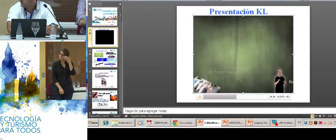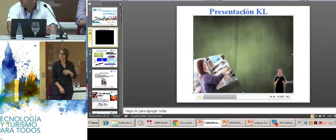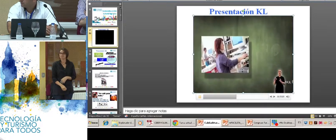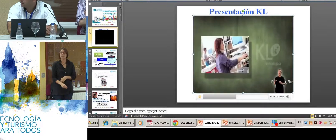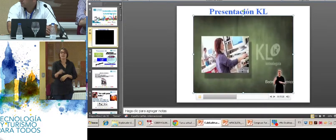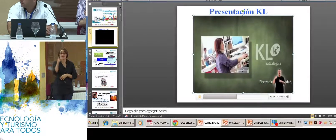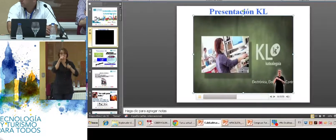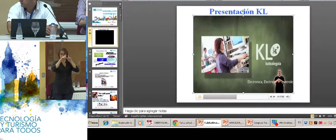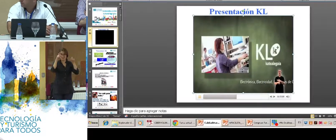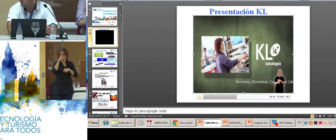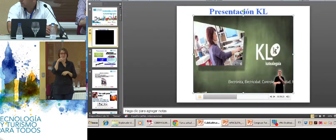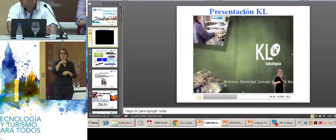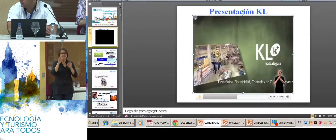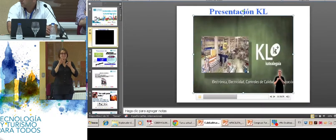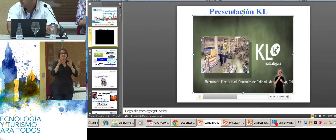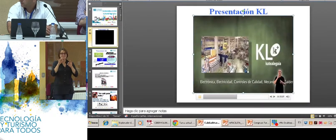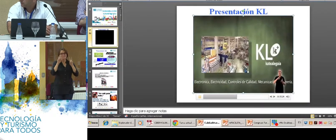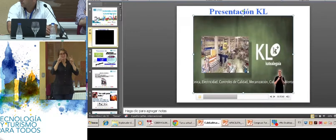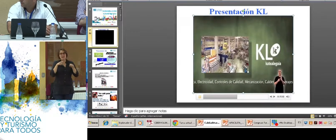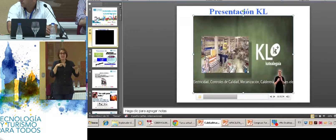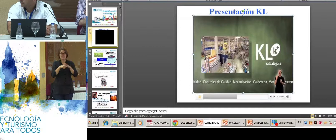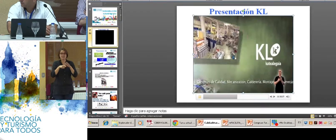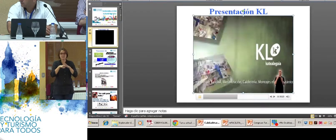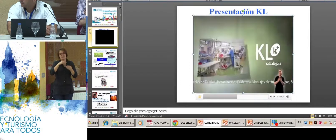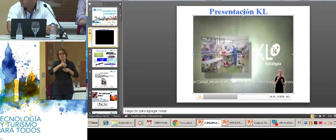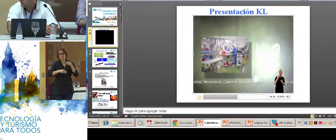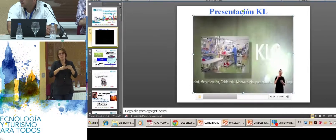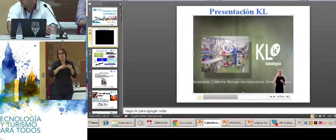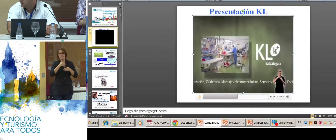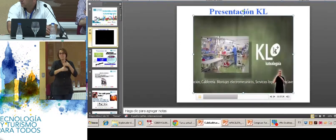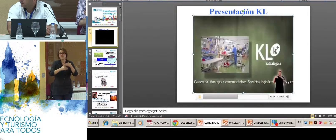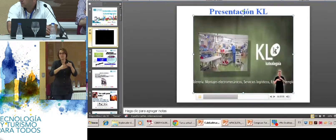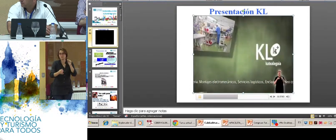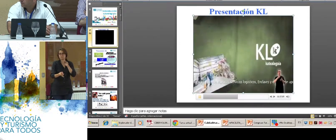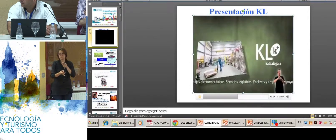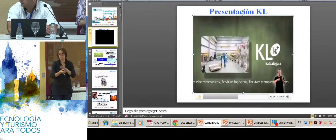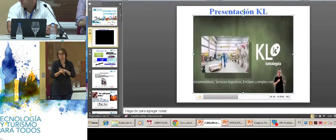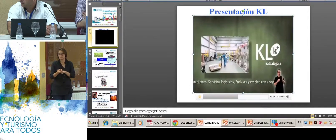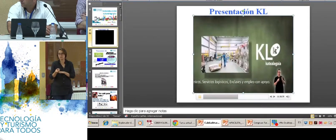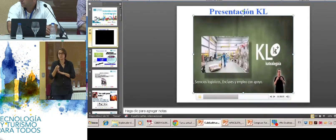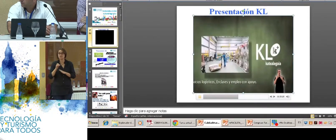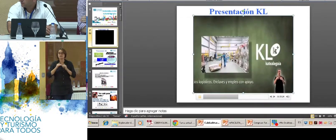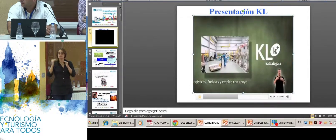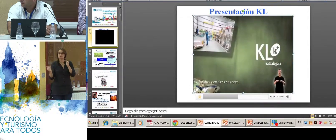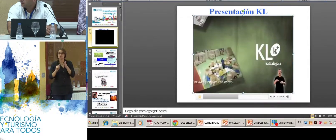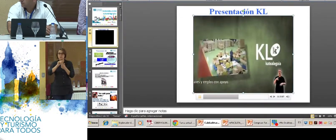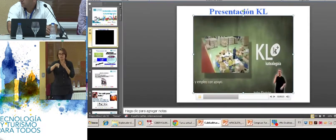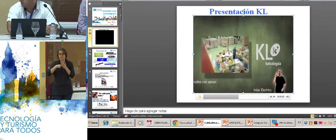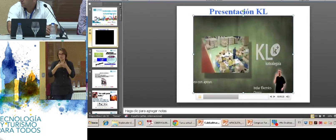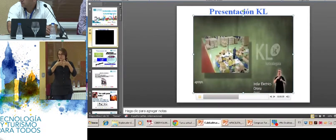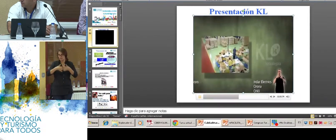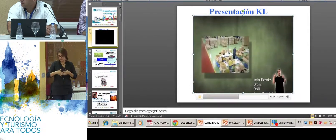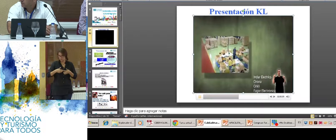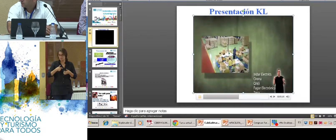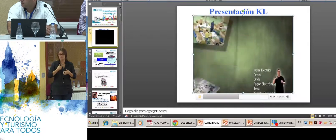Cadea Legalla está Our especializada en la association gestión is y realización specialized de in procesos managing productivos y en la subcontratación productive industrial. processes. Las principales